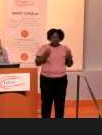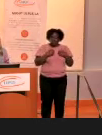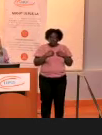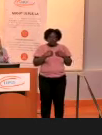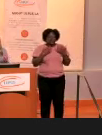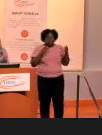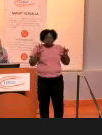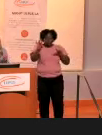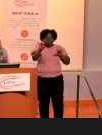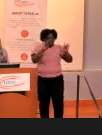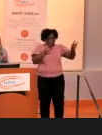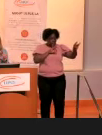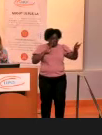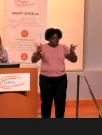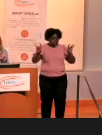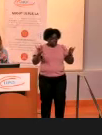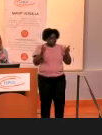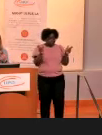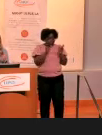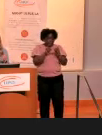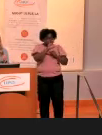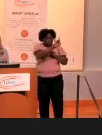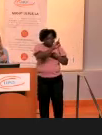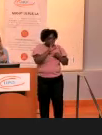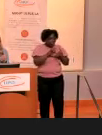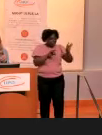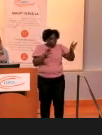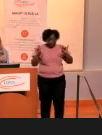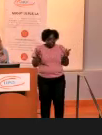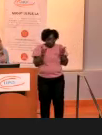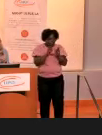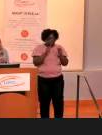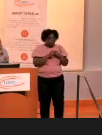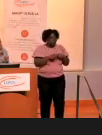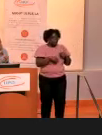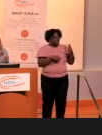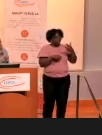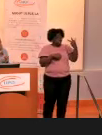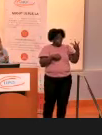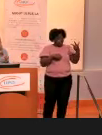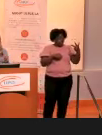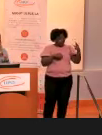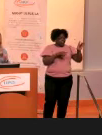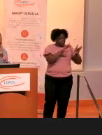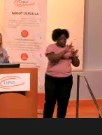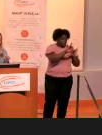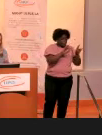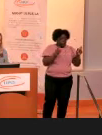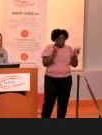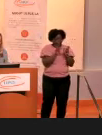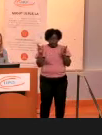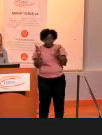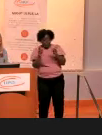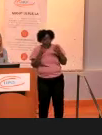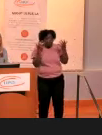of them. So using the mycophenolate, belimumab, and a calcineurin inhibitor, or think